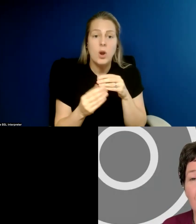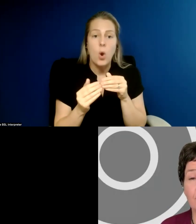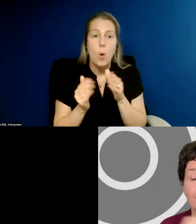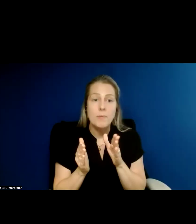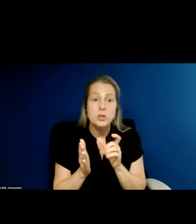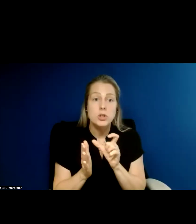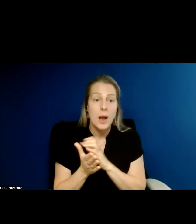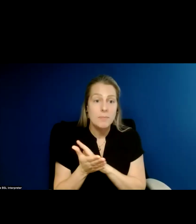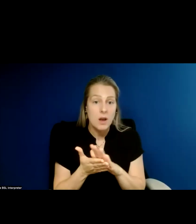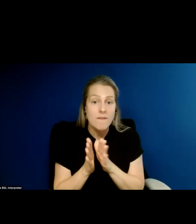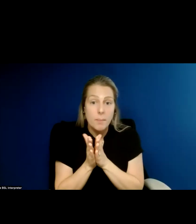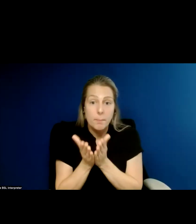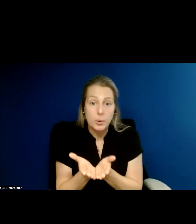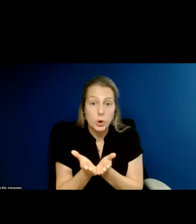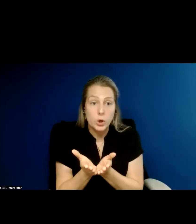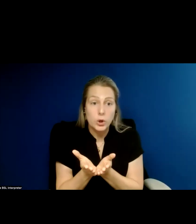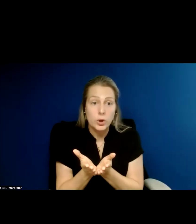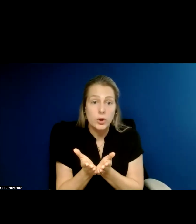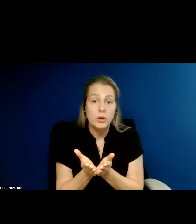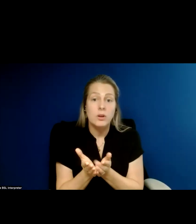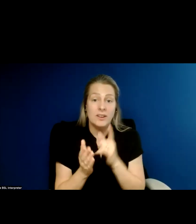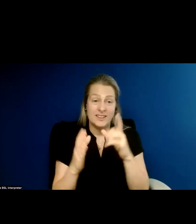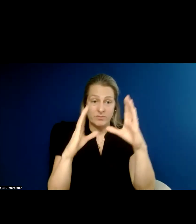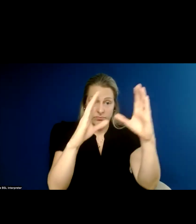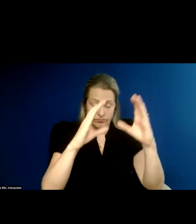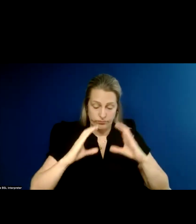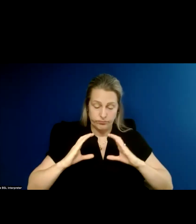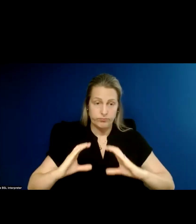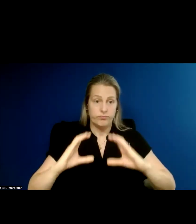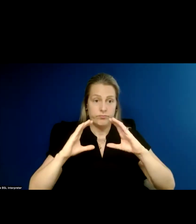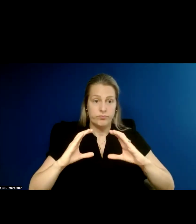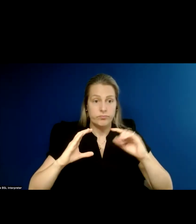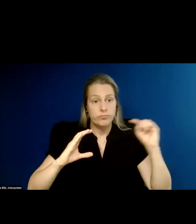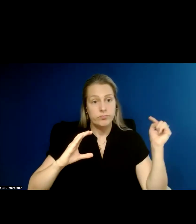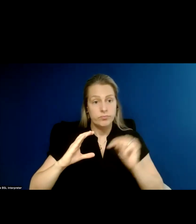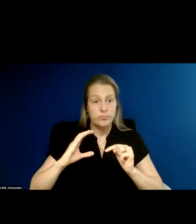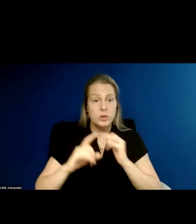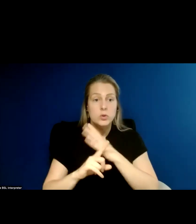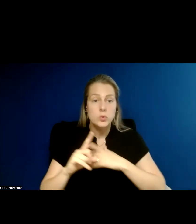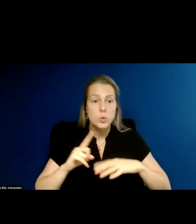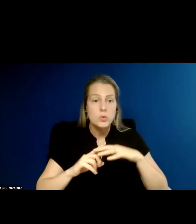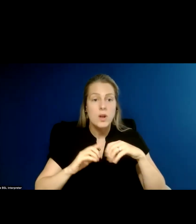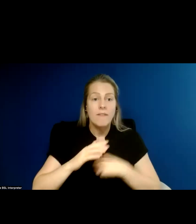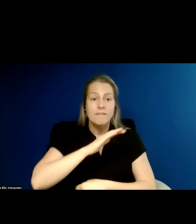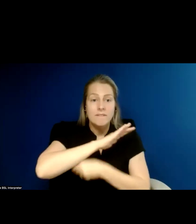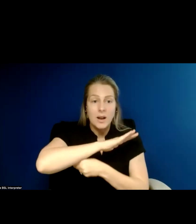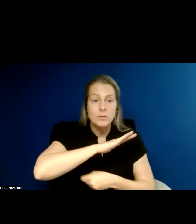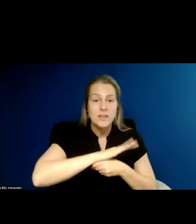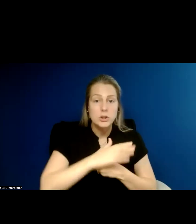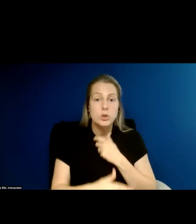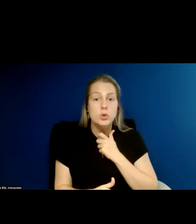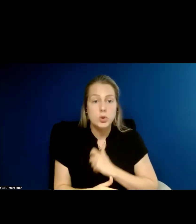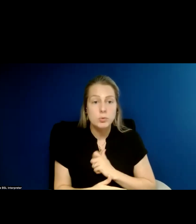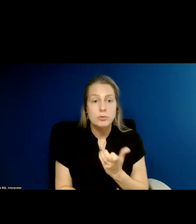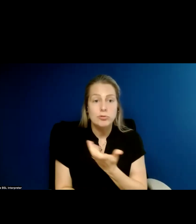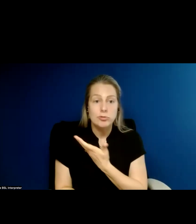Collective, arguing that actually he took it as it is and said that the inside the social foundation is the human rights and the ecological ceiling is the more than